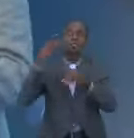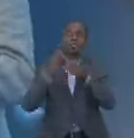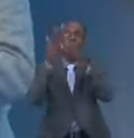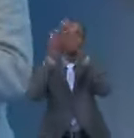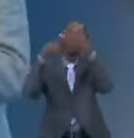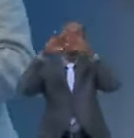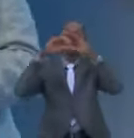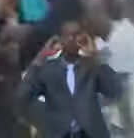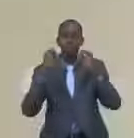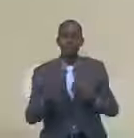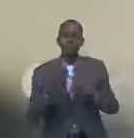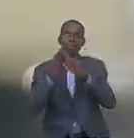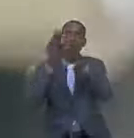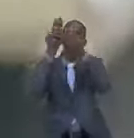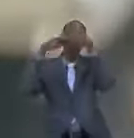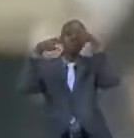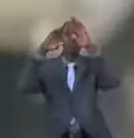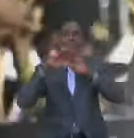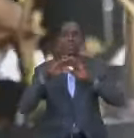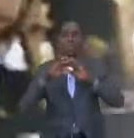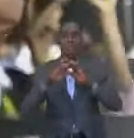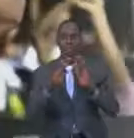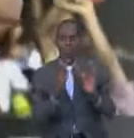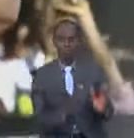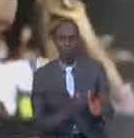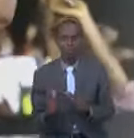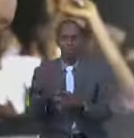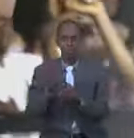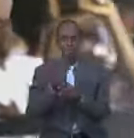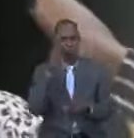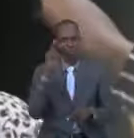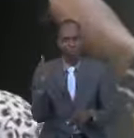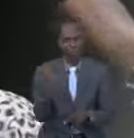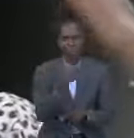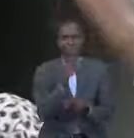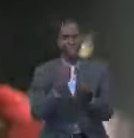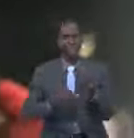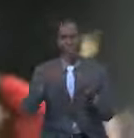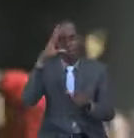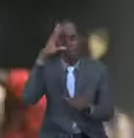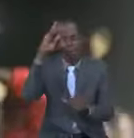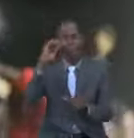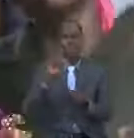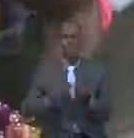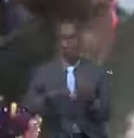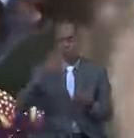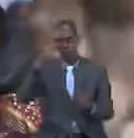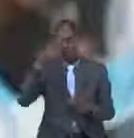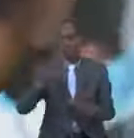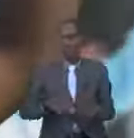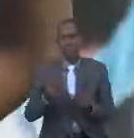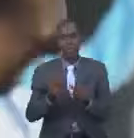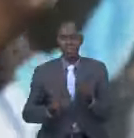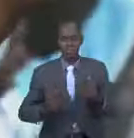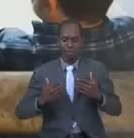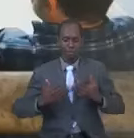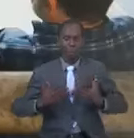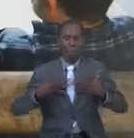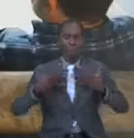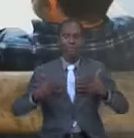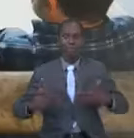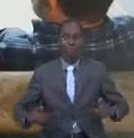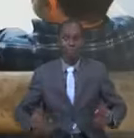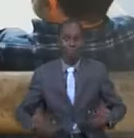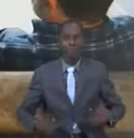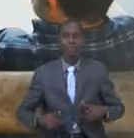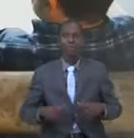Power from heaven. Packaged just for you. Every man, every woman, every child, youth and young adults, and